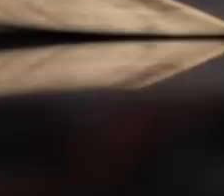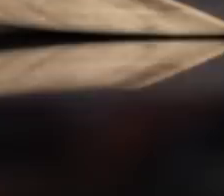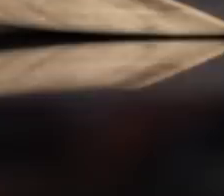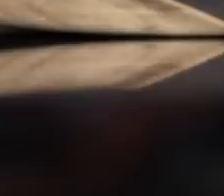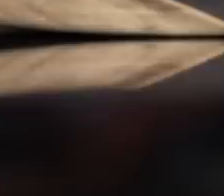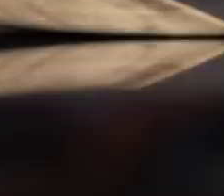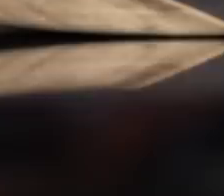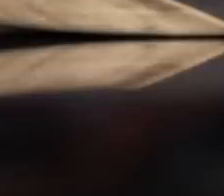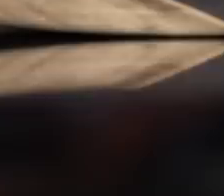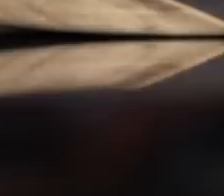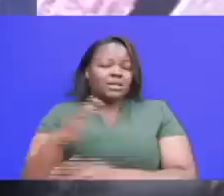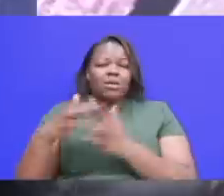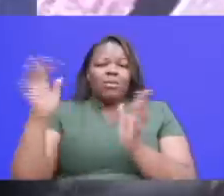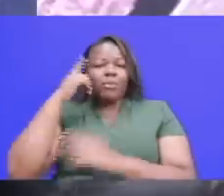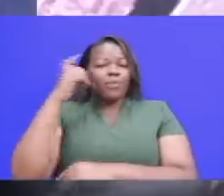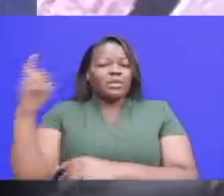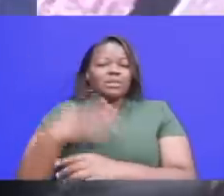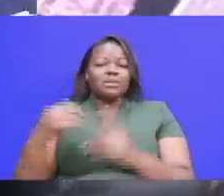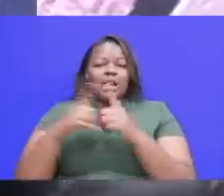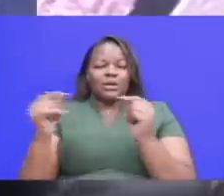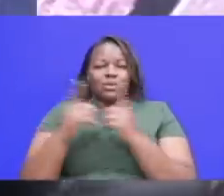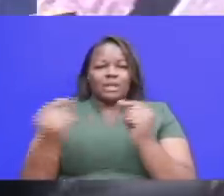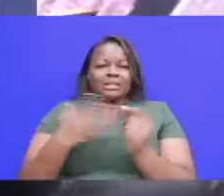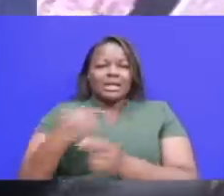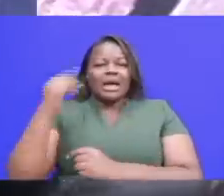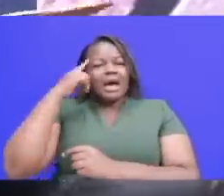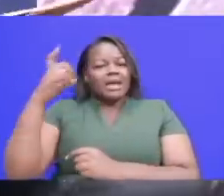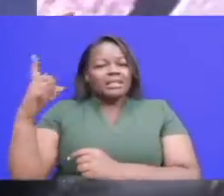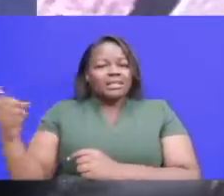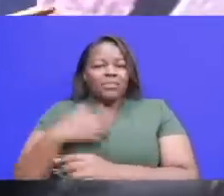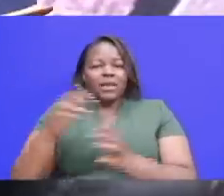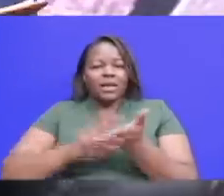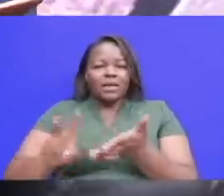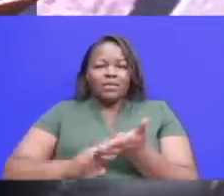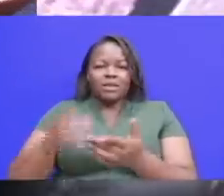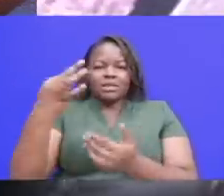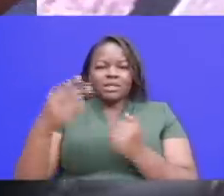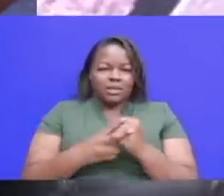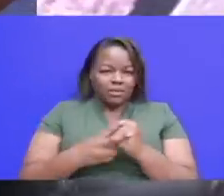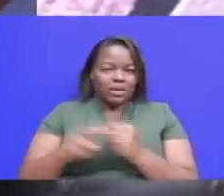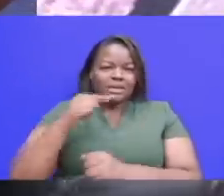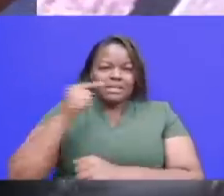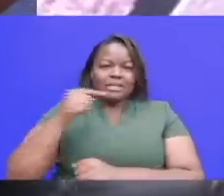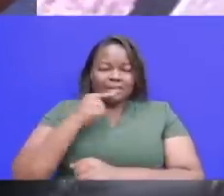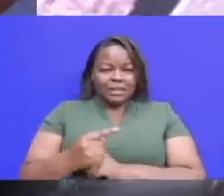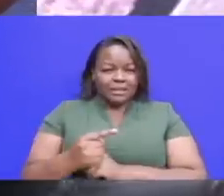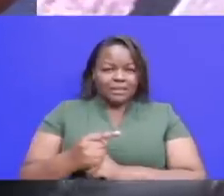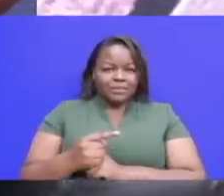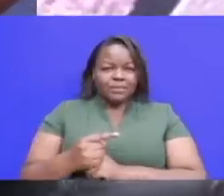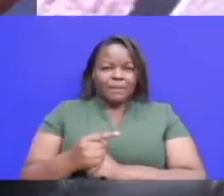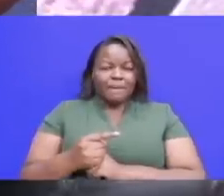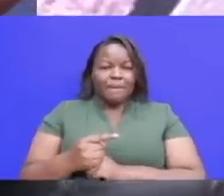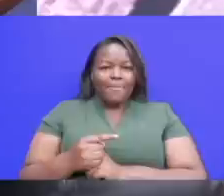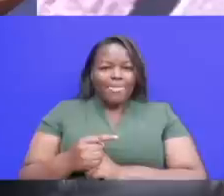the more for his dreams and for his words. And he dreamed dreams. And in verse 37, he says that, and the man said they